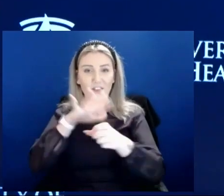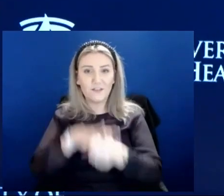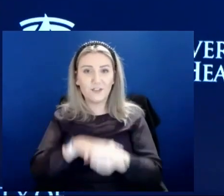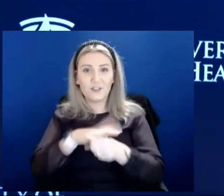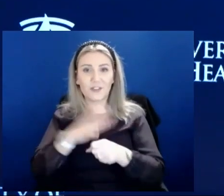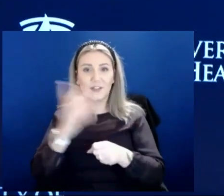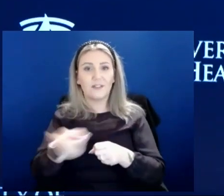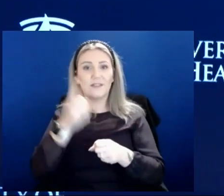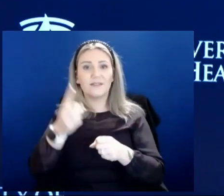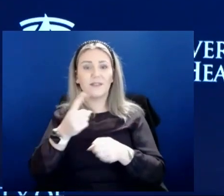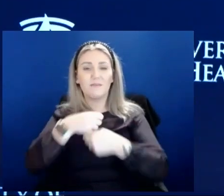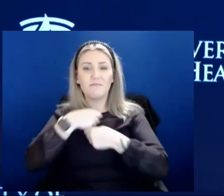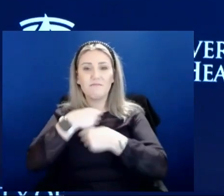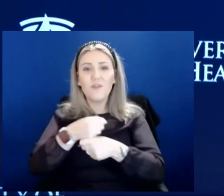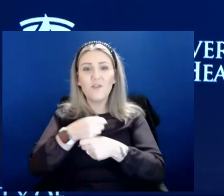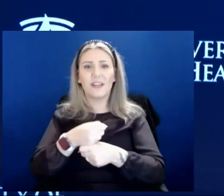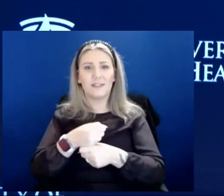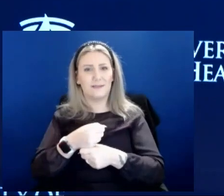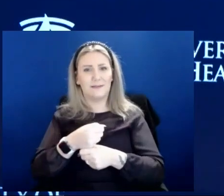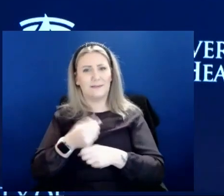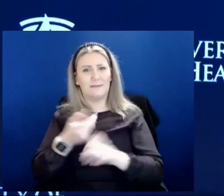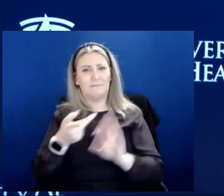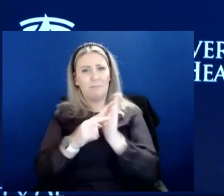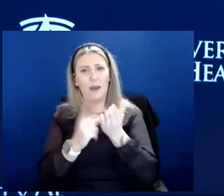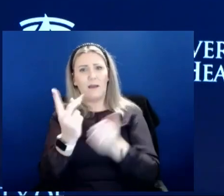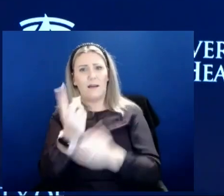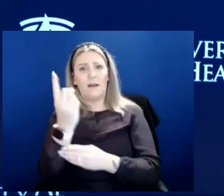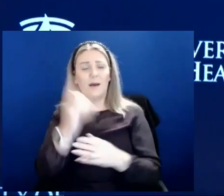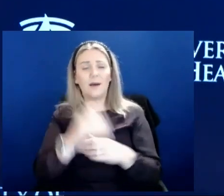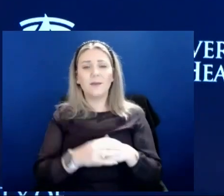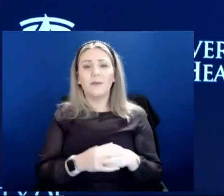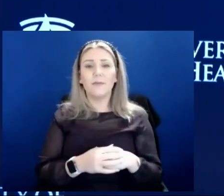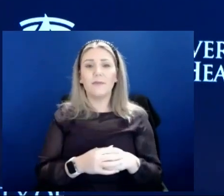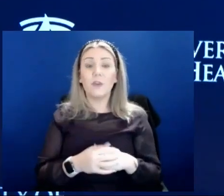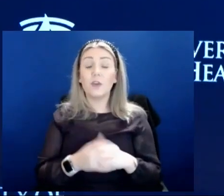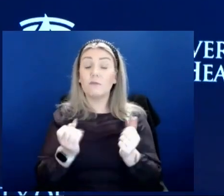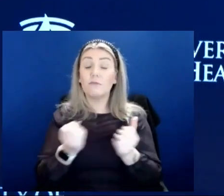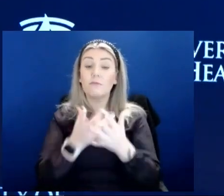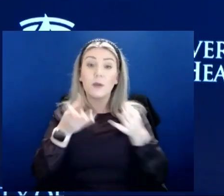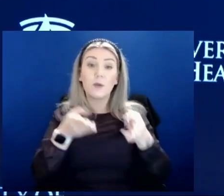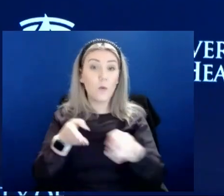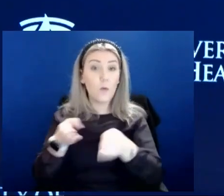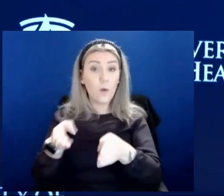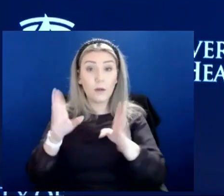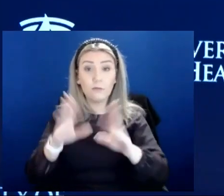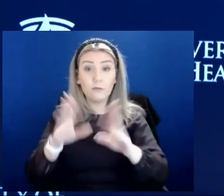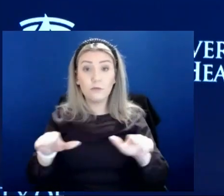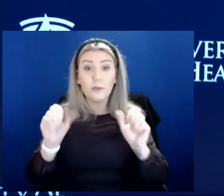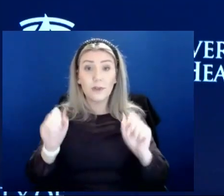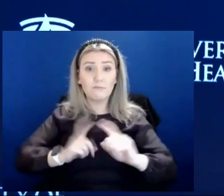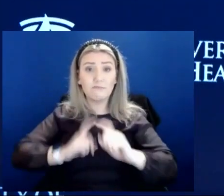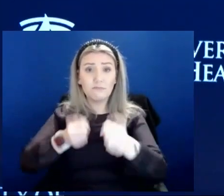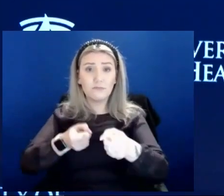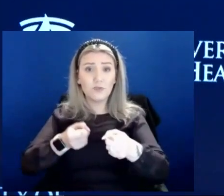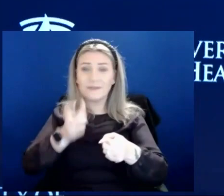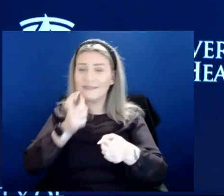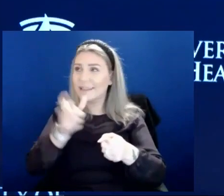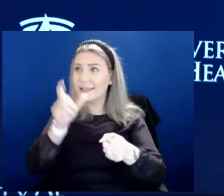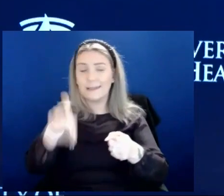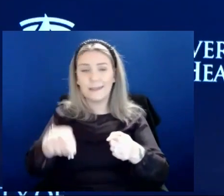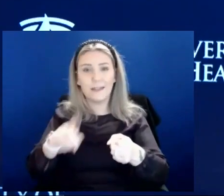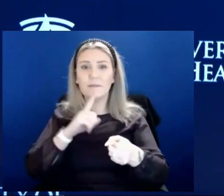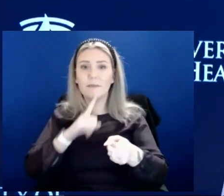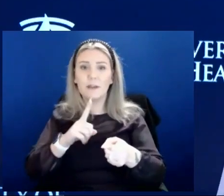and meaningful. And so there are a lot of different ways that children can contribute, and it doesn't have to be to the